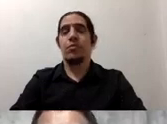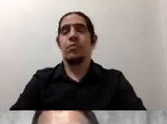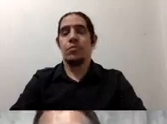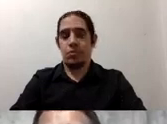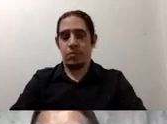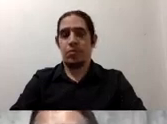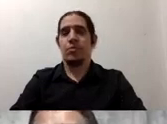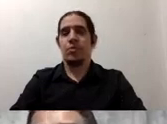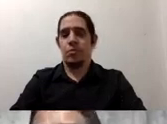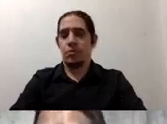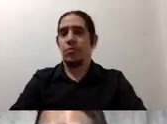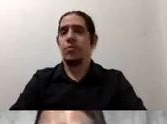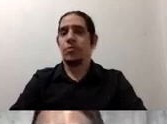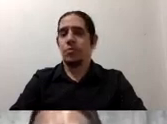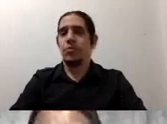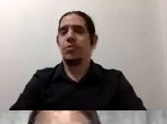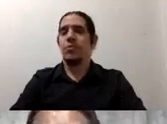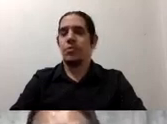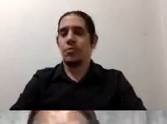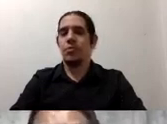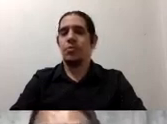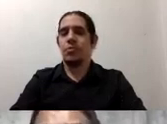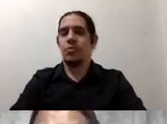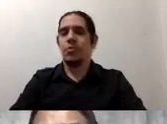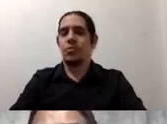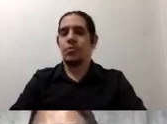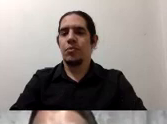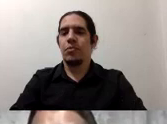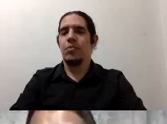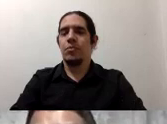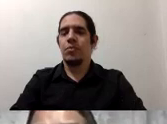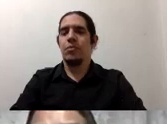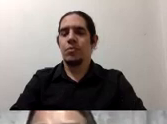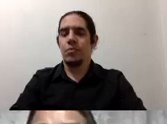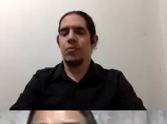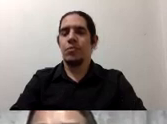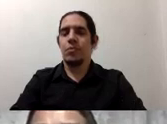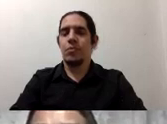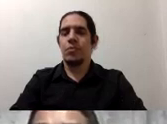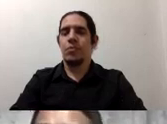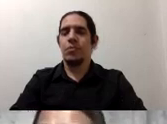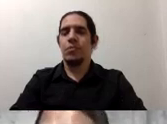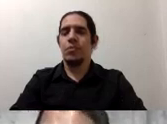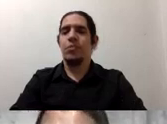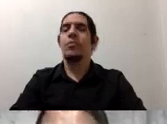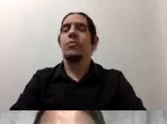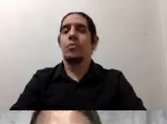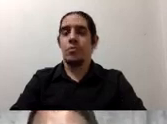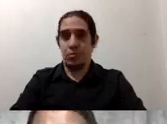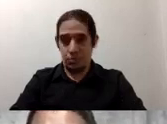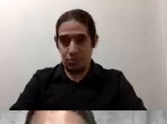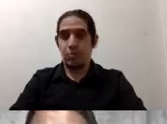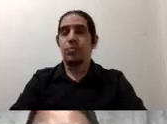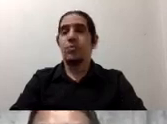English. I think that it's very meaningful because if they have the opportunity to travel abroad, it is unlikely that they're going to use the English that they learn in